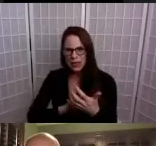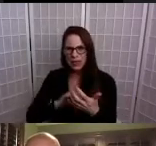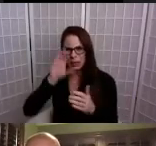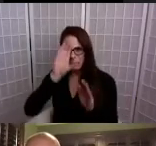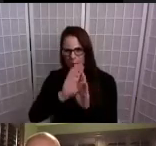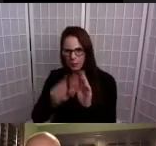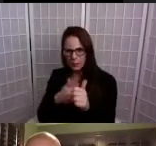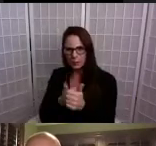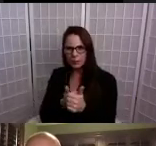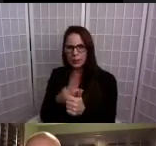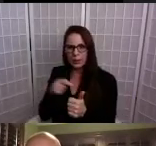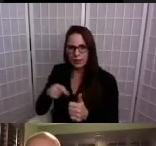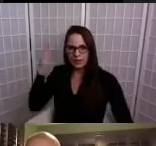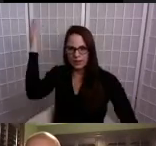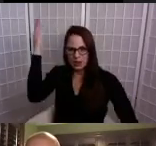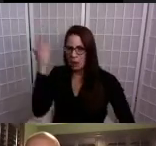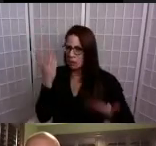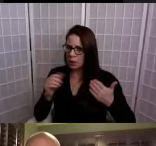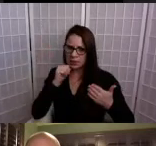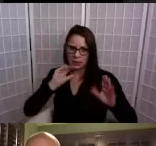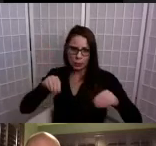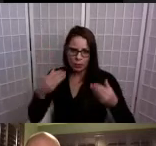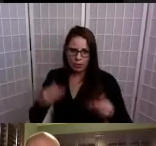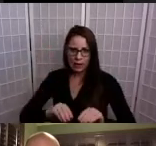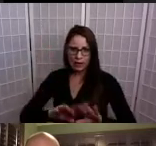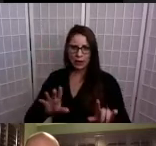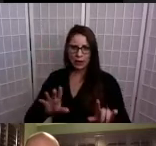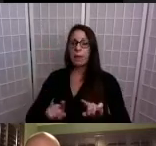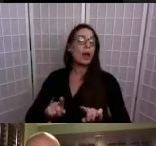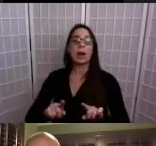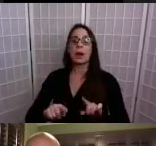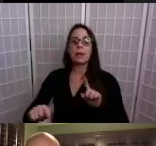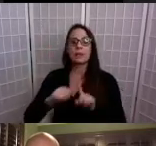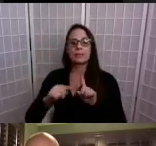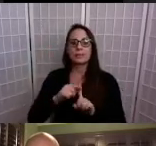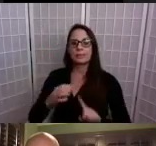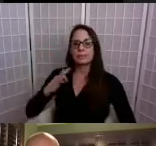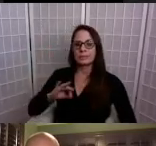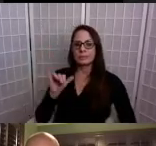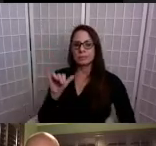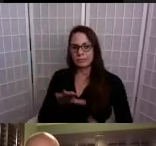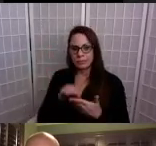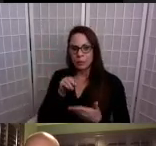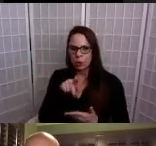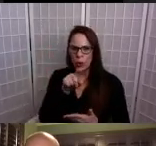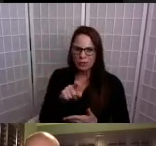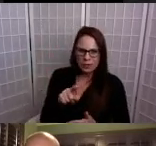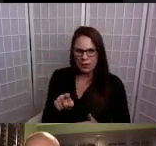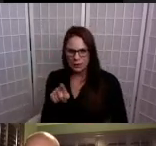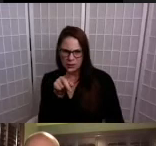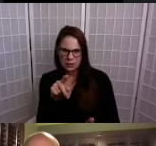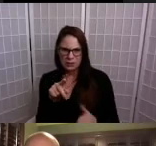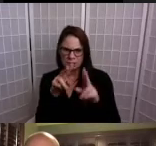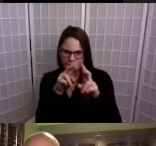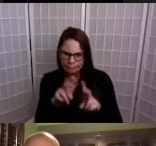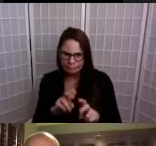lent any clarity to you, but basically I think the take home is you have to be judicious and critical when you're considering